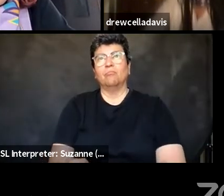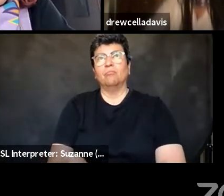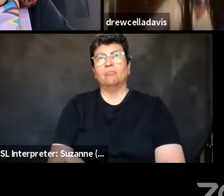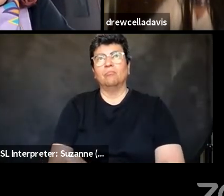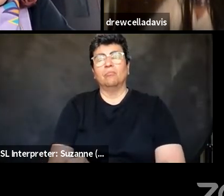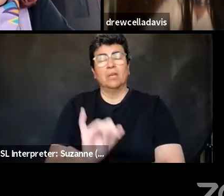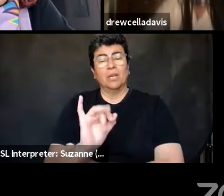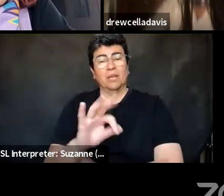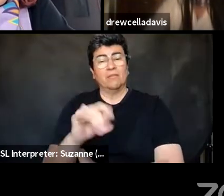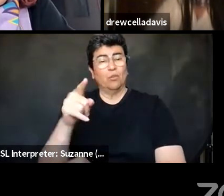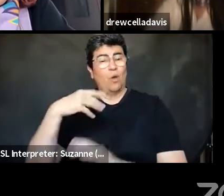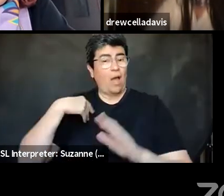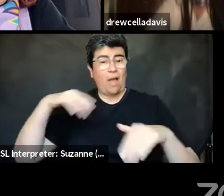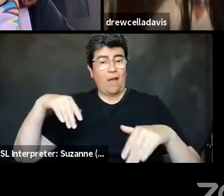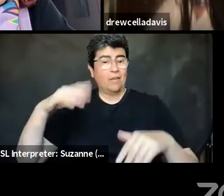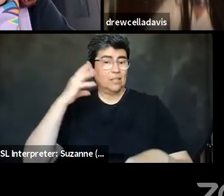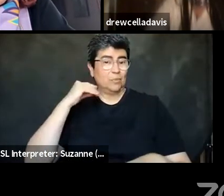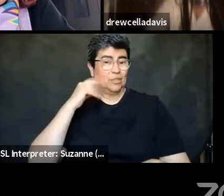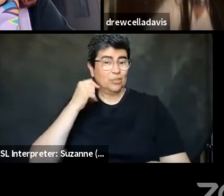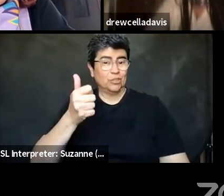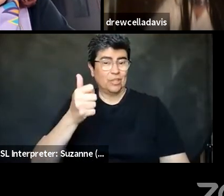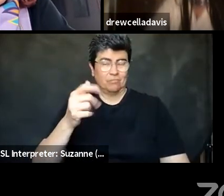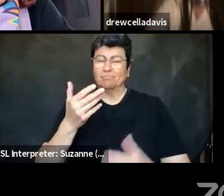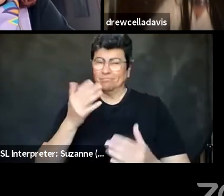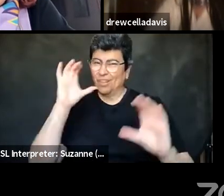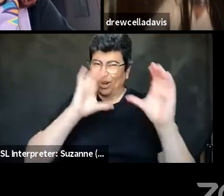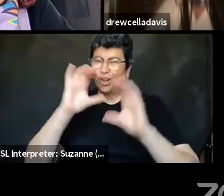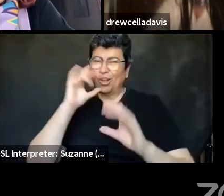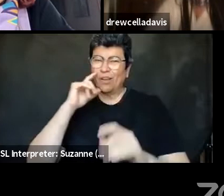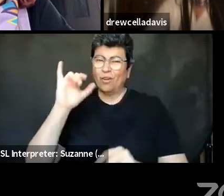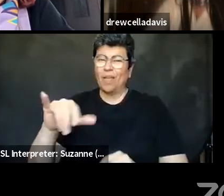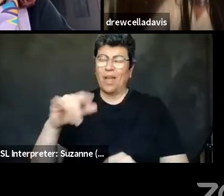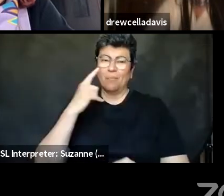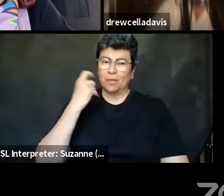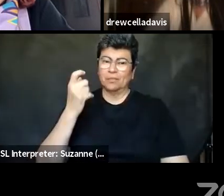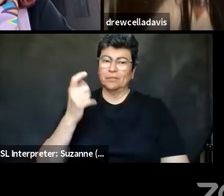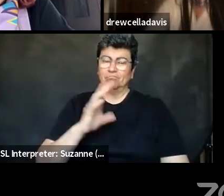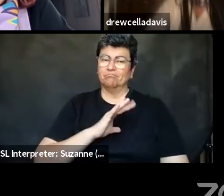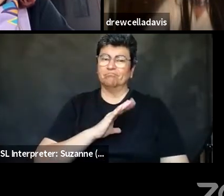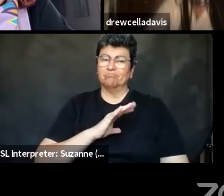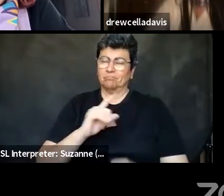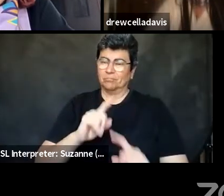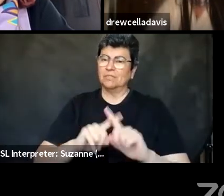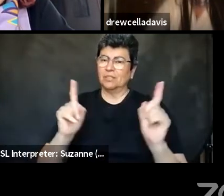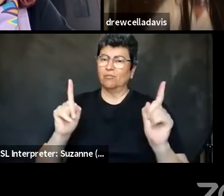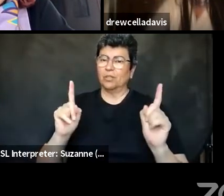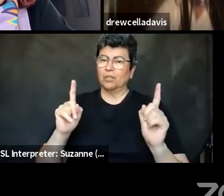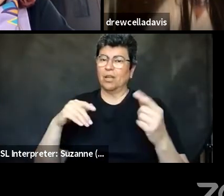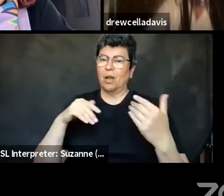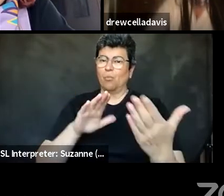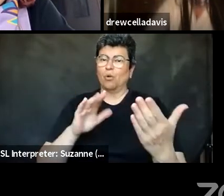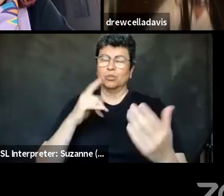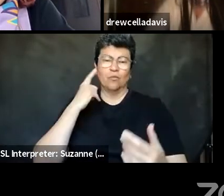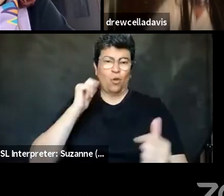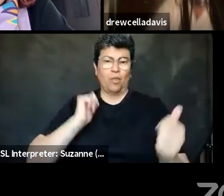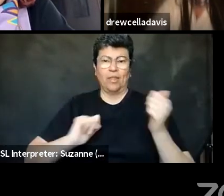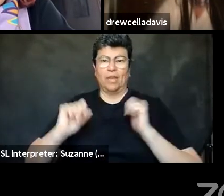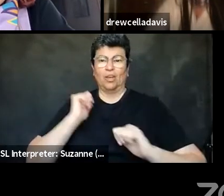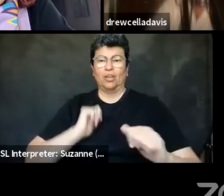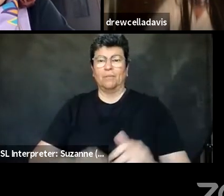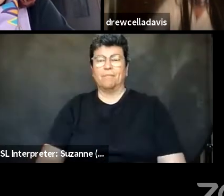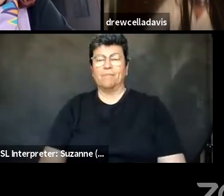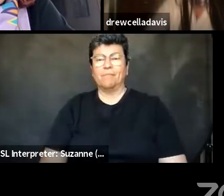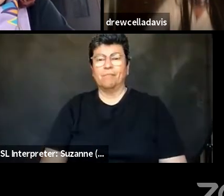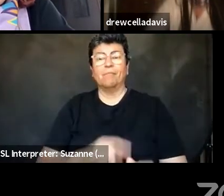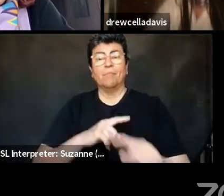if you haven't experienced it, seek it out, because it's a very different approach to theater. But